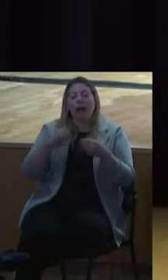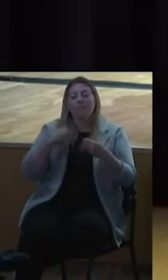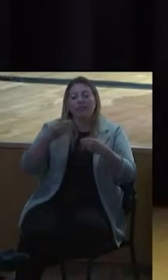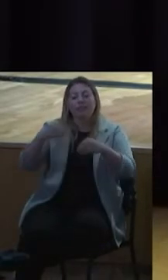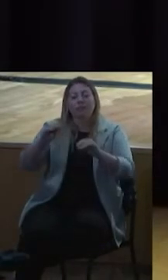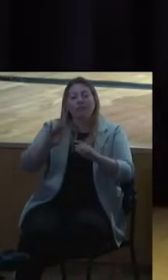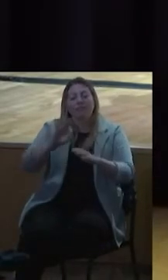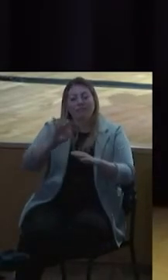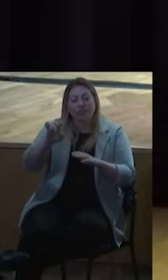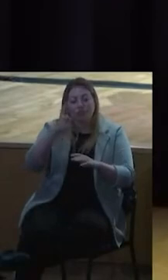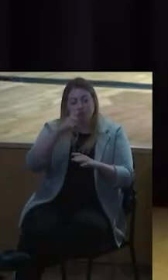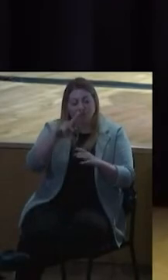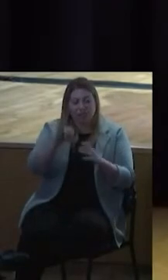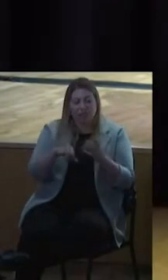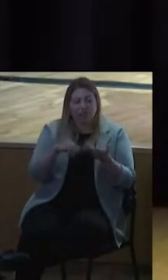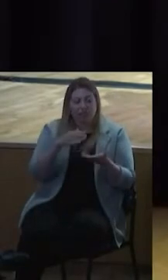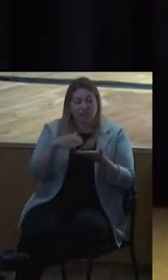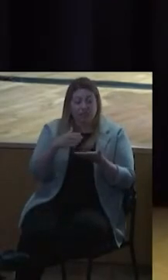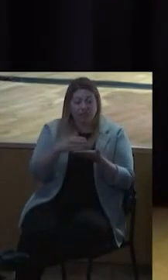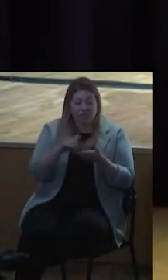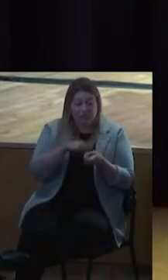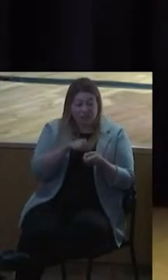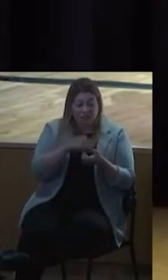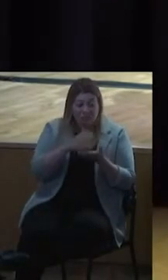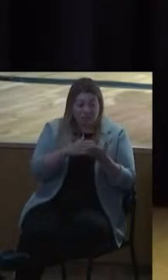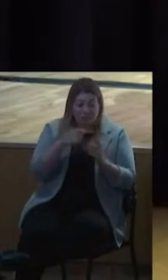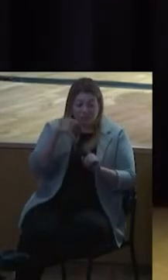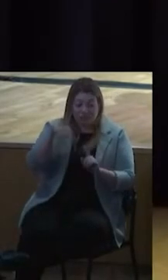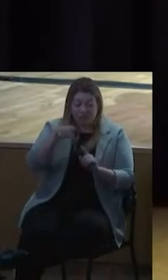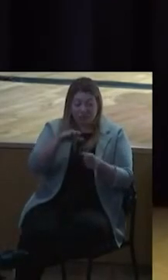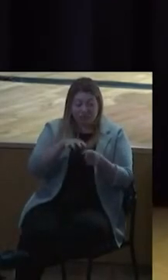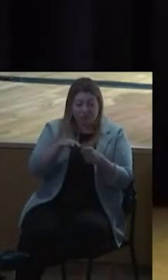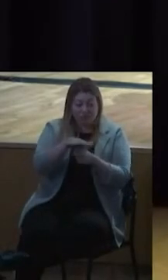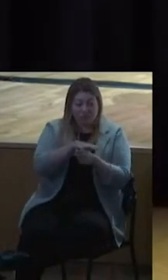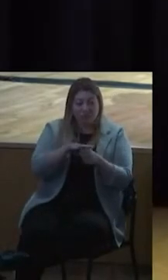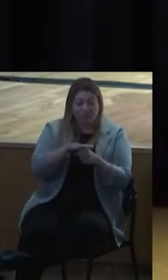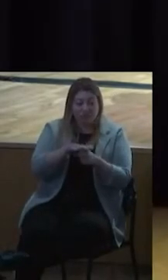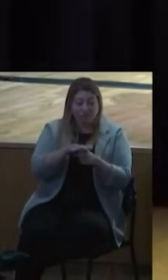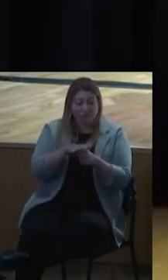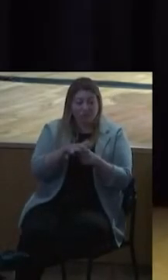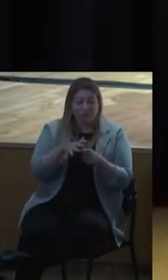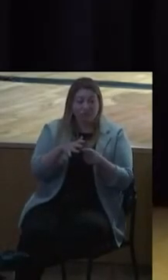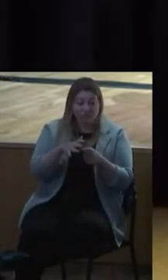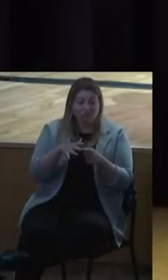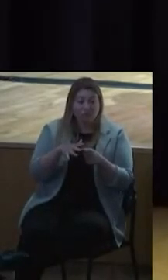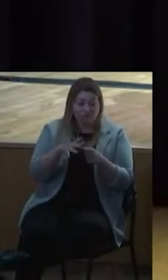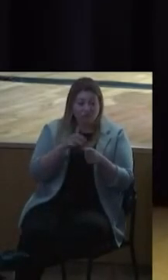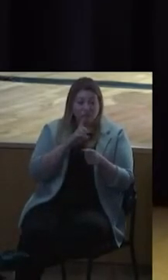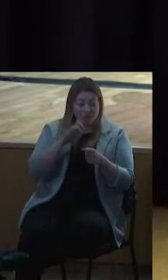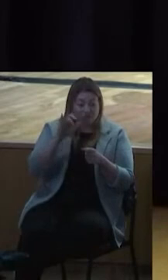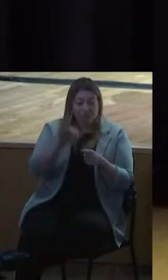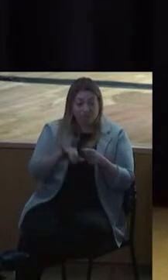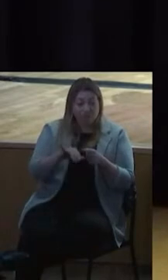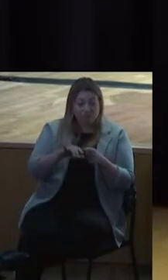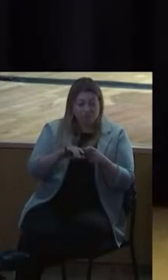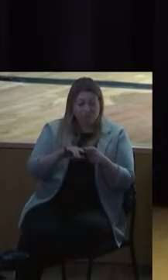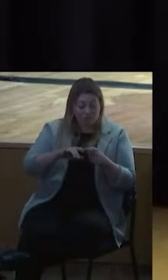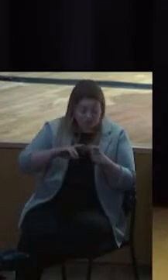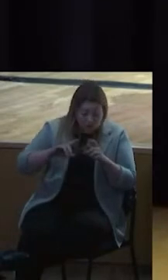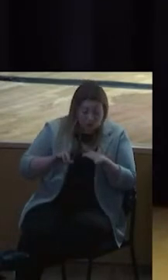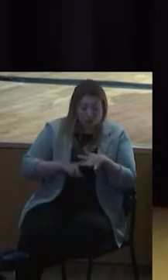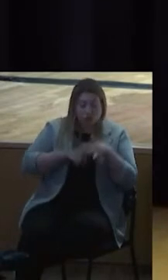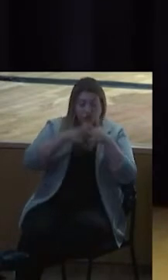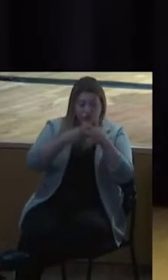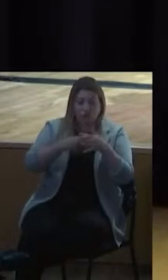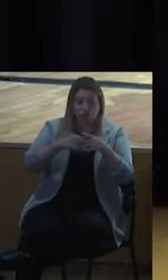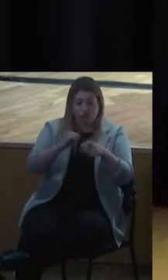harbors, specifically the one in Kauai. And a lot of the sandalwood was shipped out of there. And that's what really started that industry of